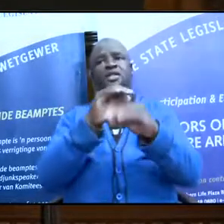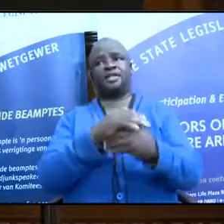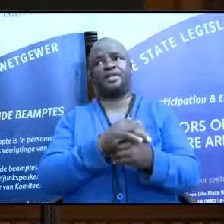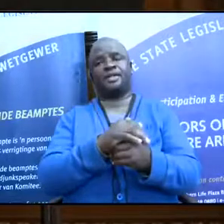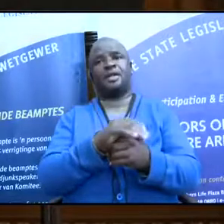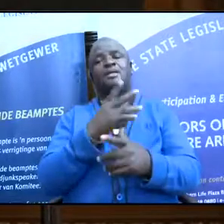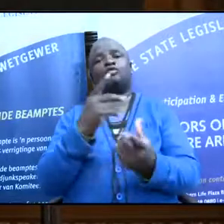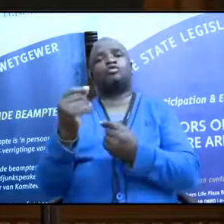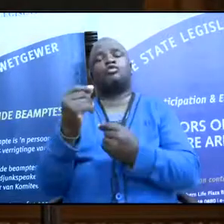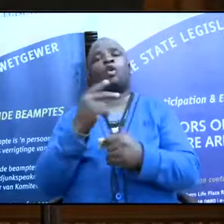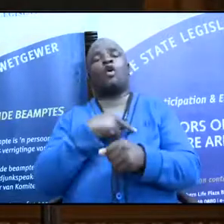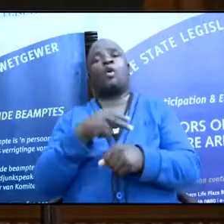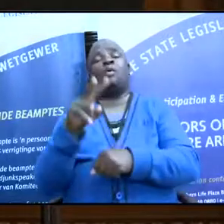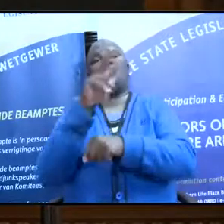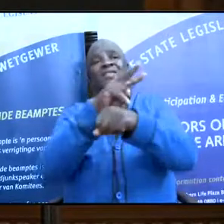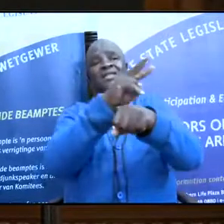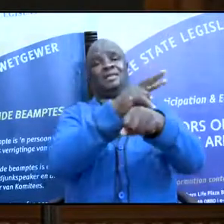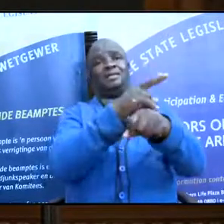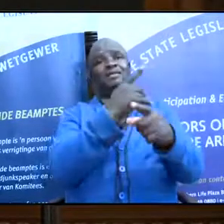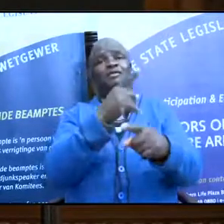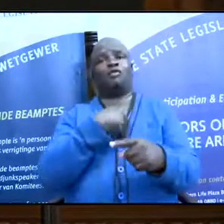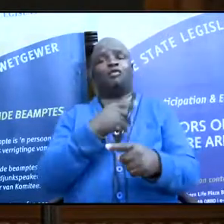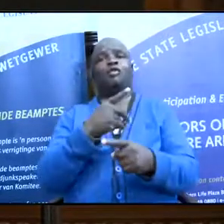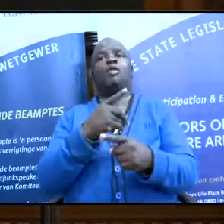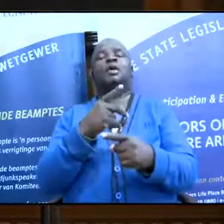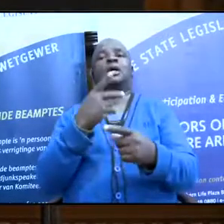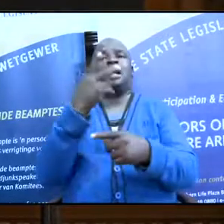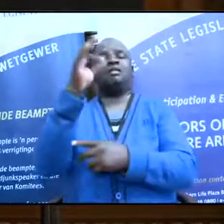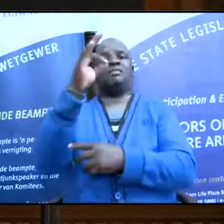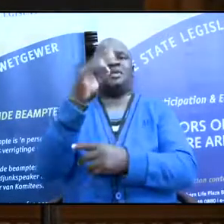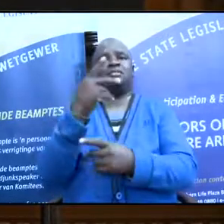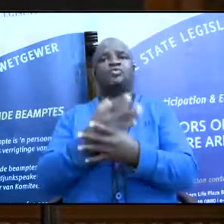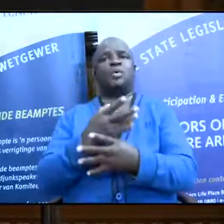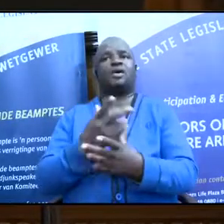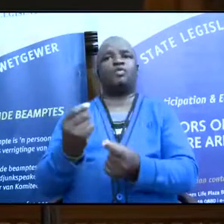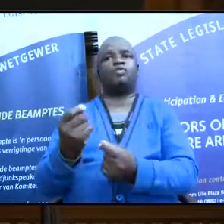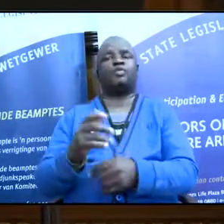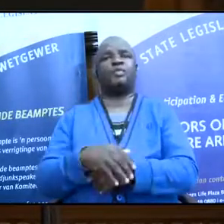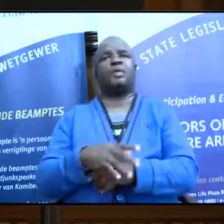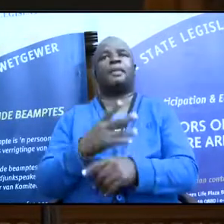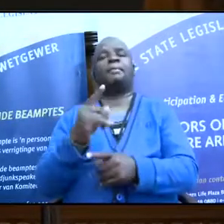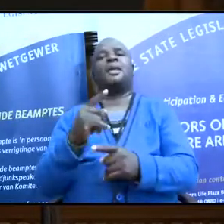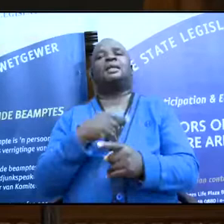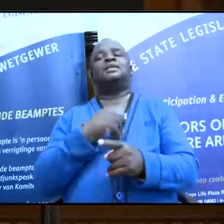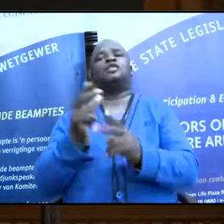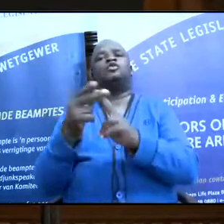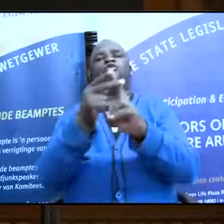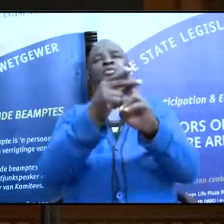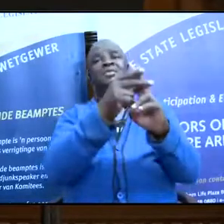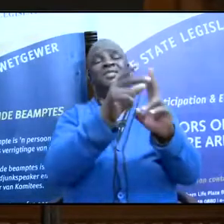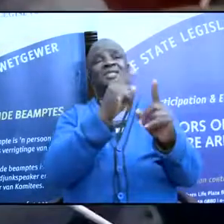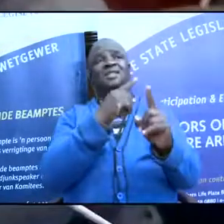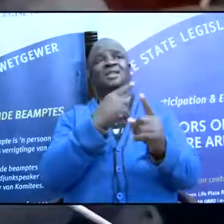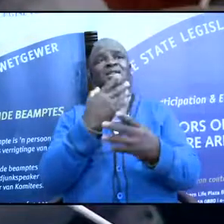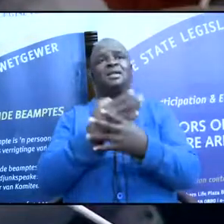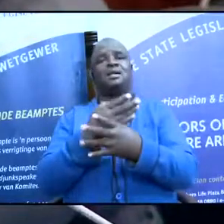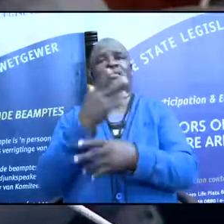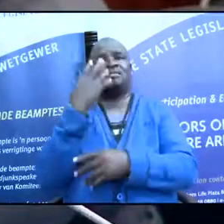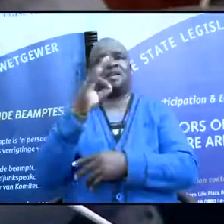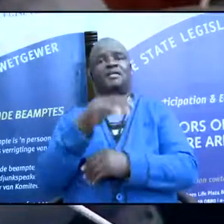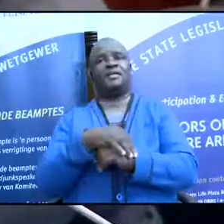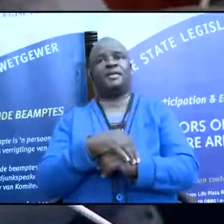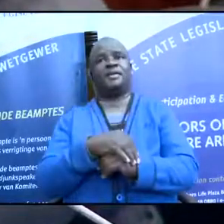conducting oversight on the executive arm of the state and other state organs it becomes critical